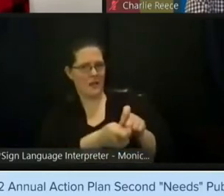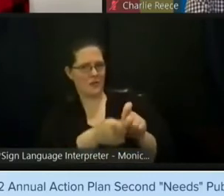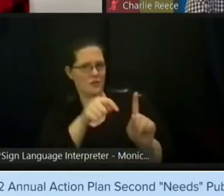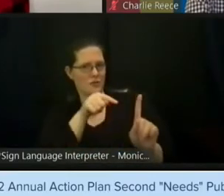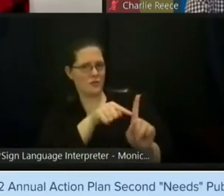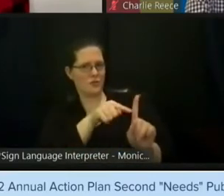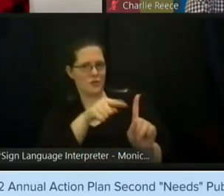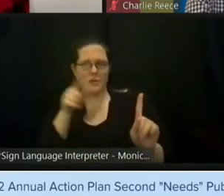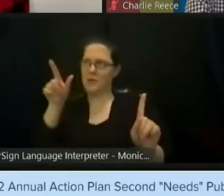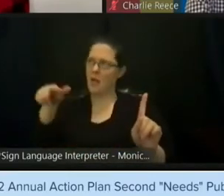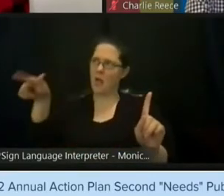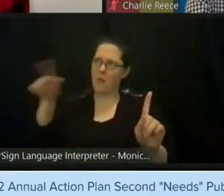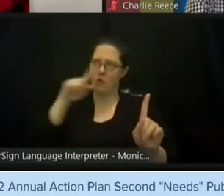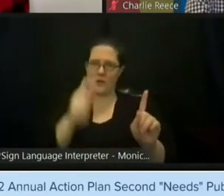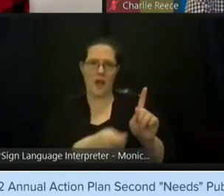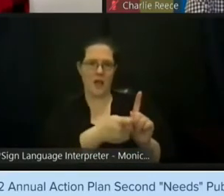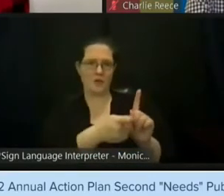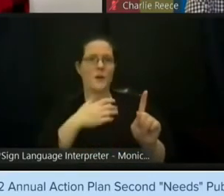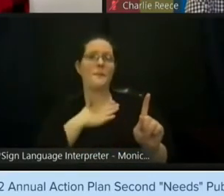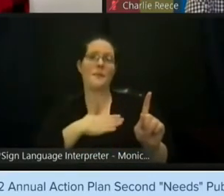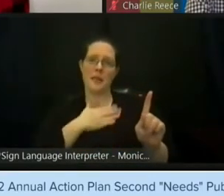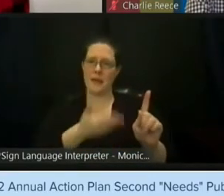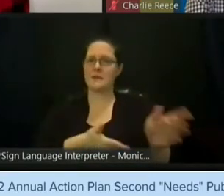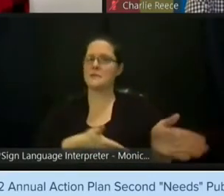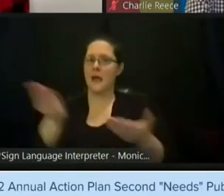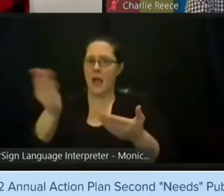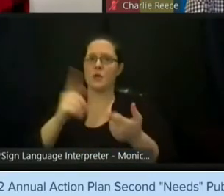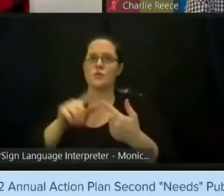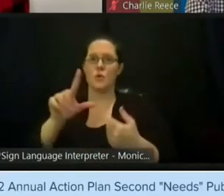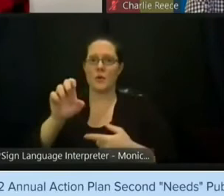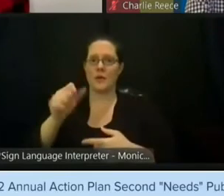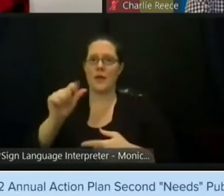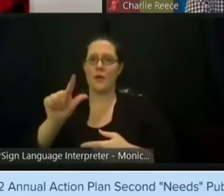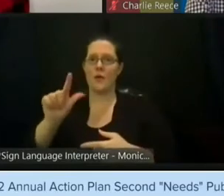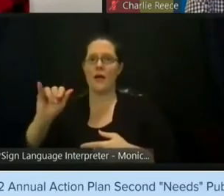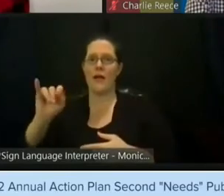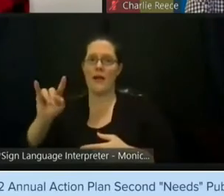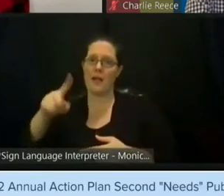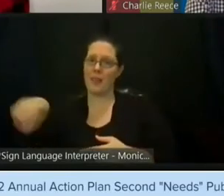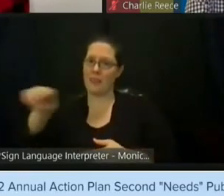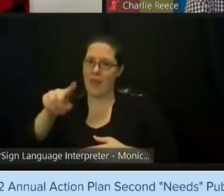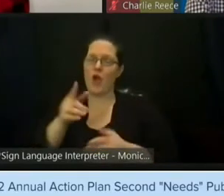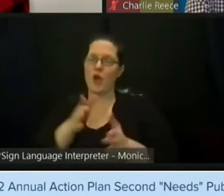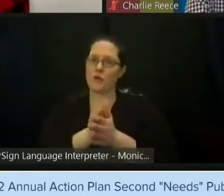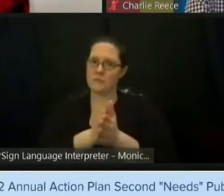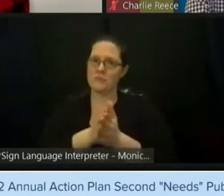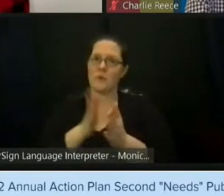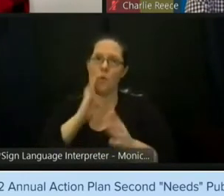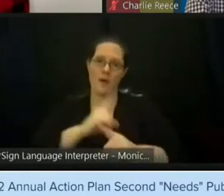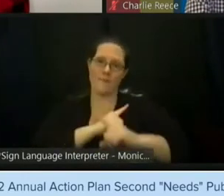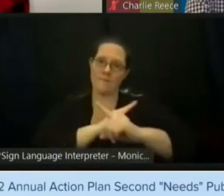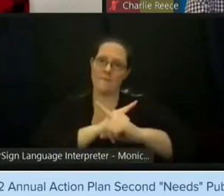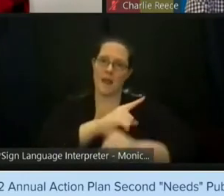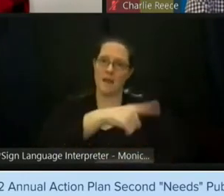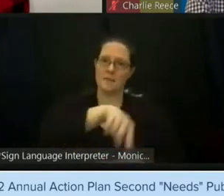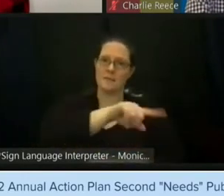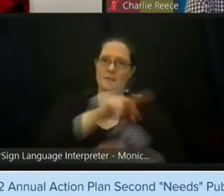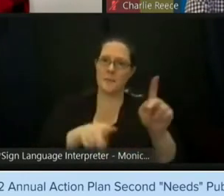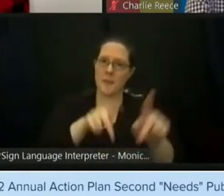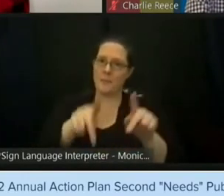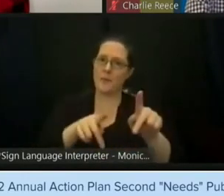retaliation, please take that to legal aid. I know that they're very interested in defending anyone